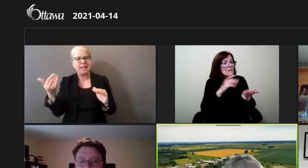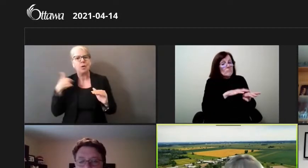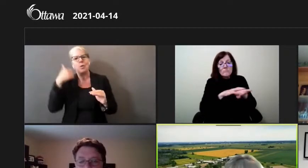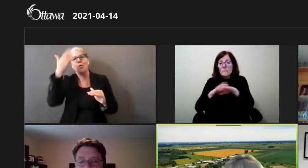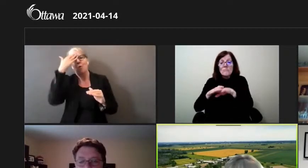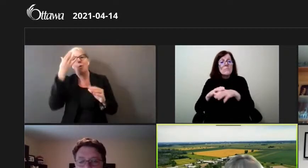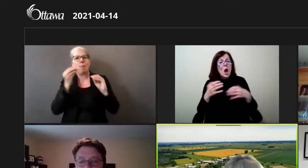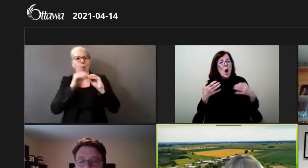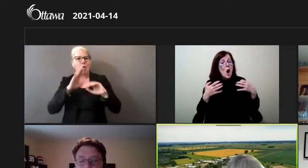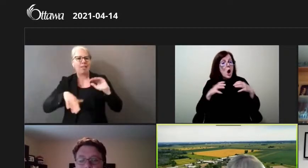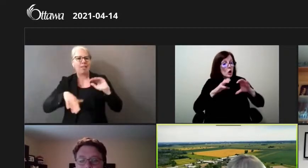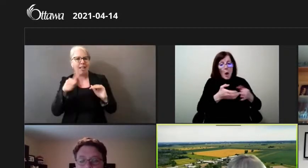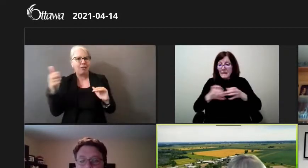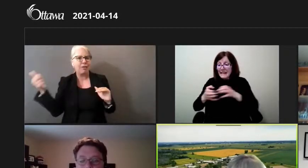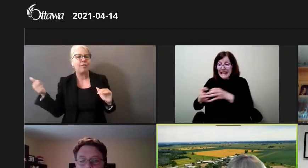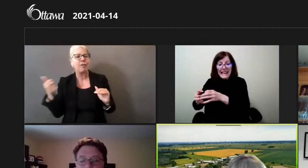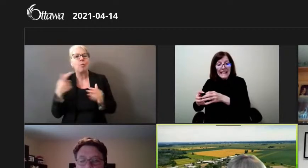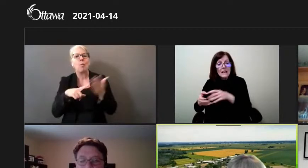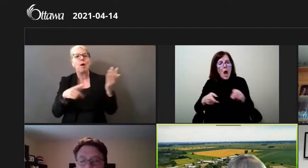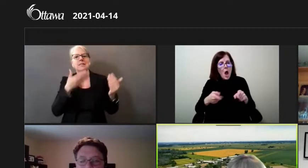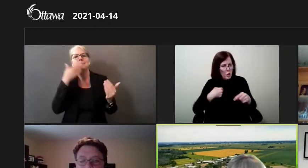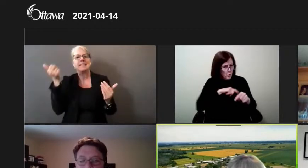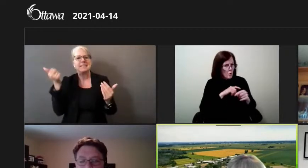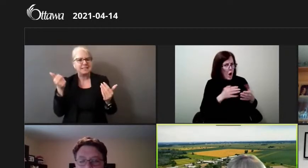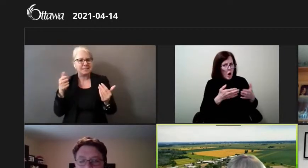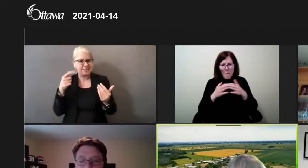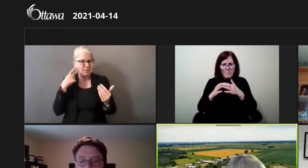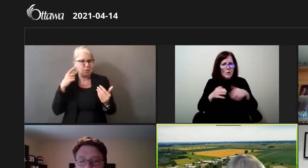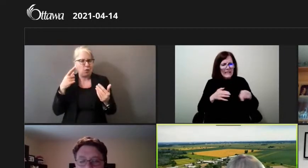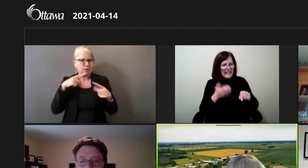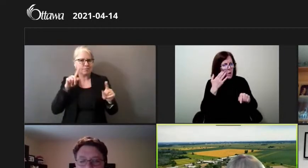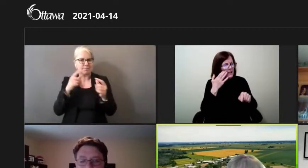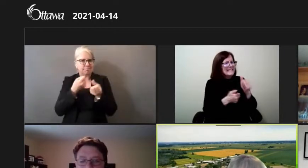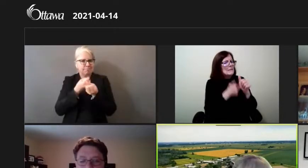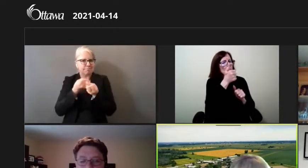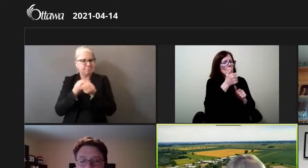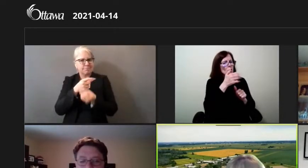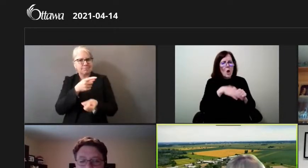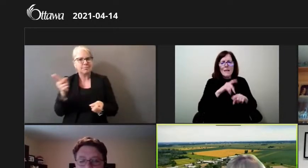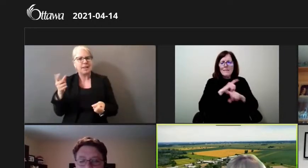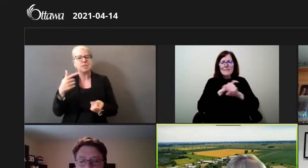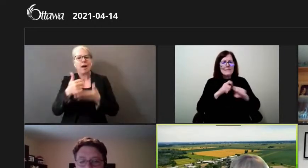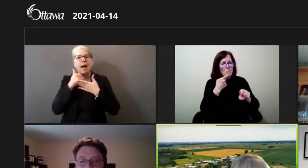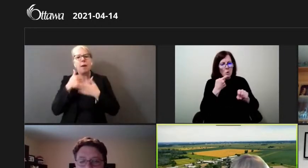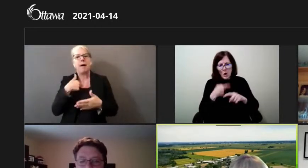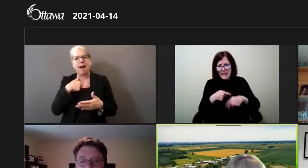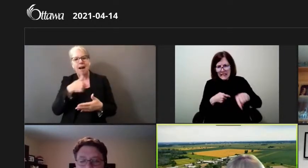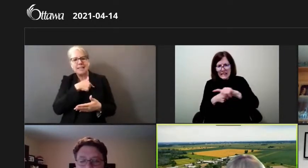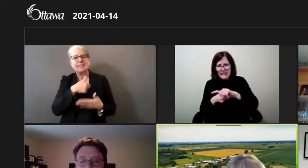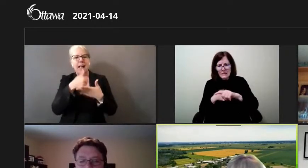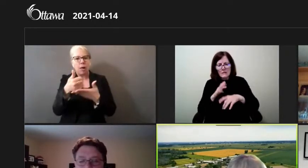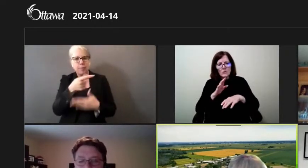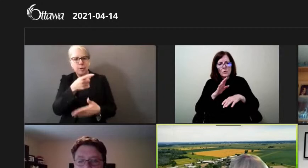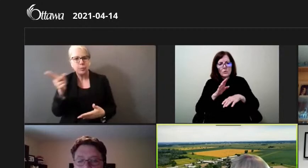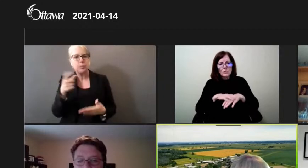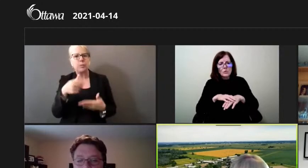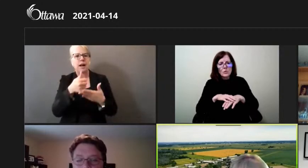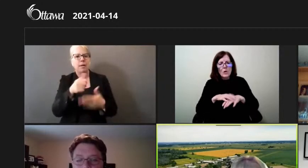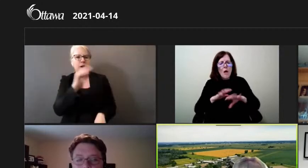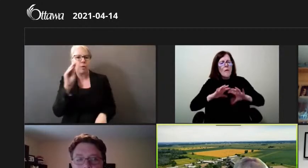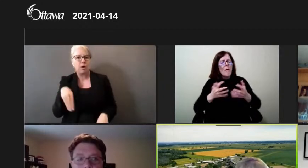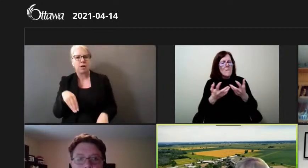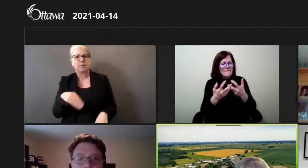anybody about what makes them tick. So help us help you and help Ottawa. Thanks very